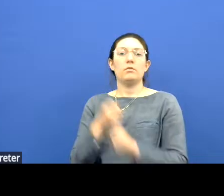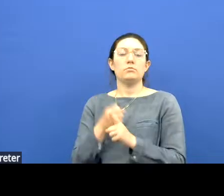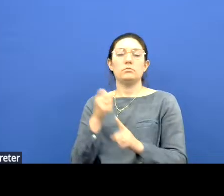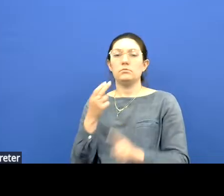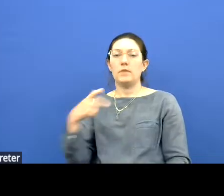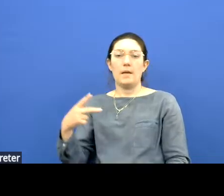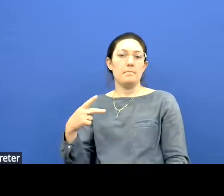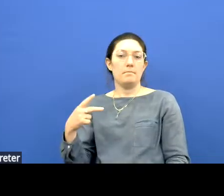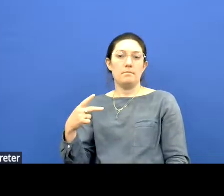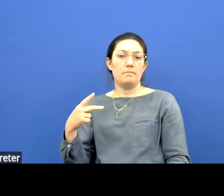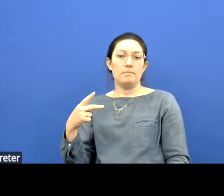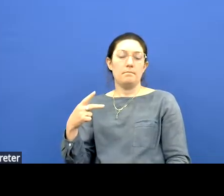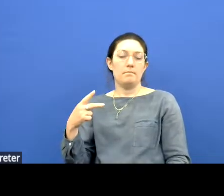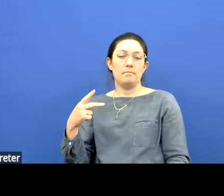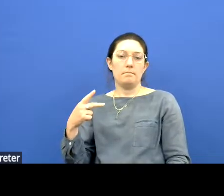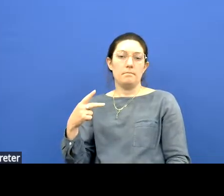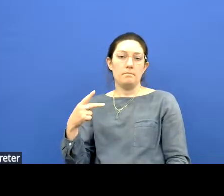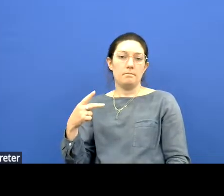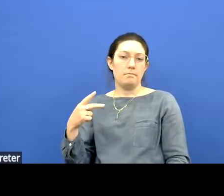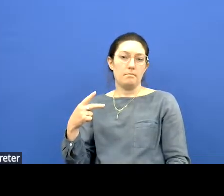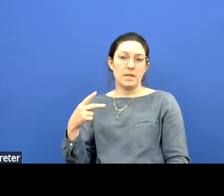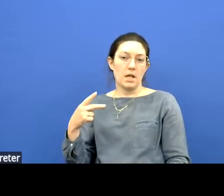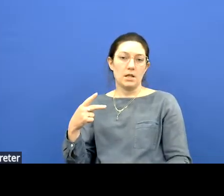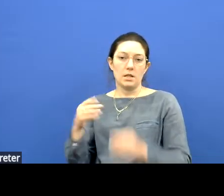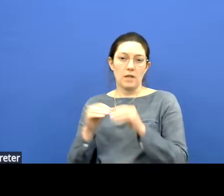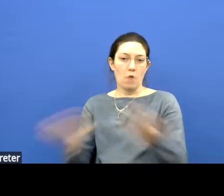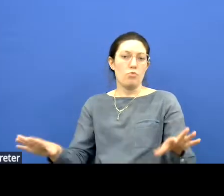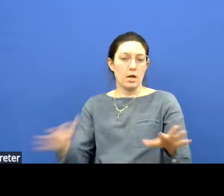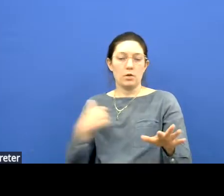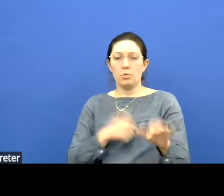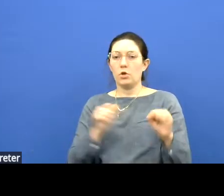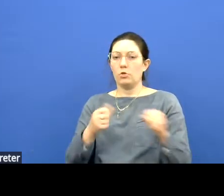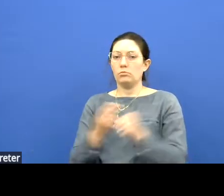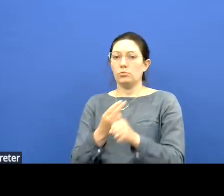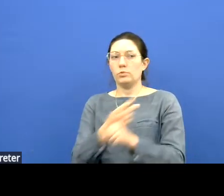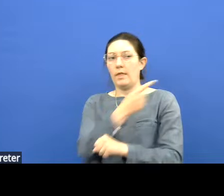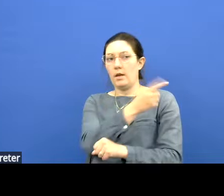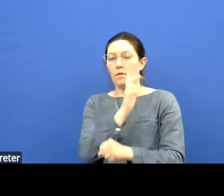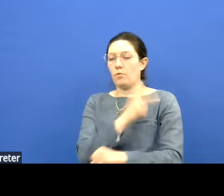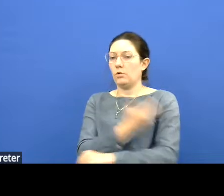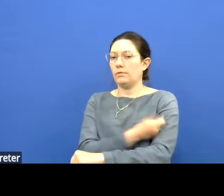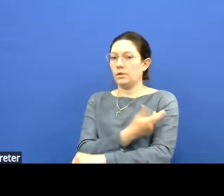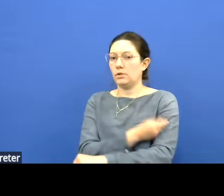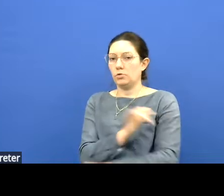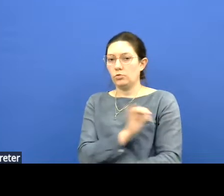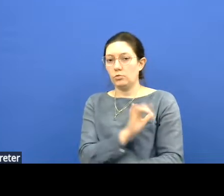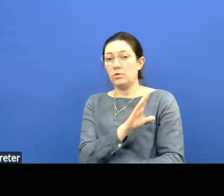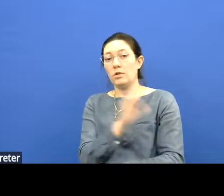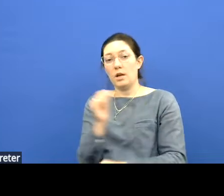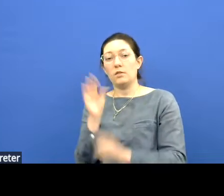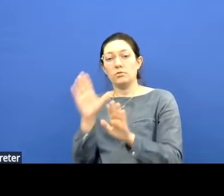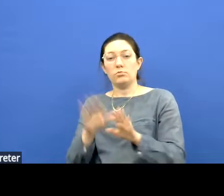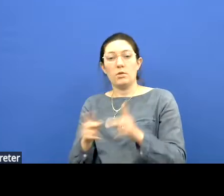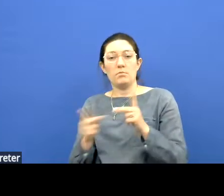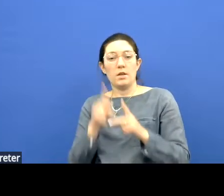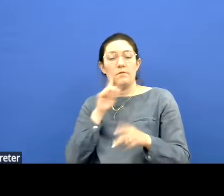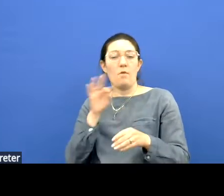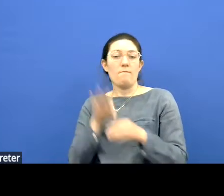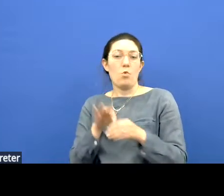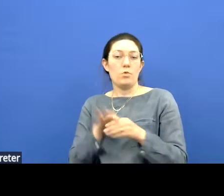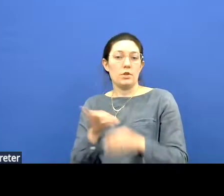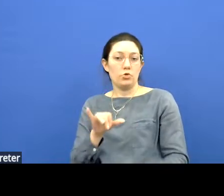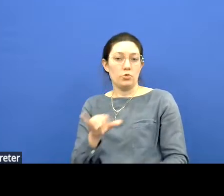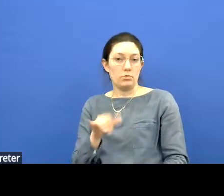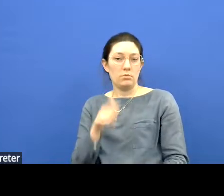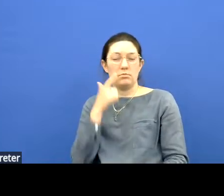and had to do quick distribution, it would work real well for that, and it would work real well as a super site for voting. As they switch to the